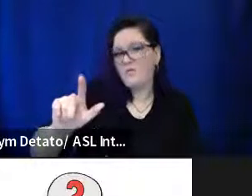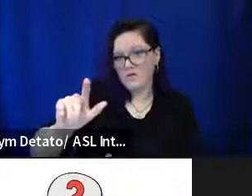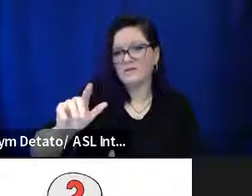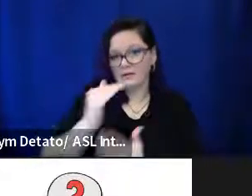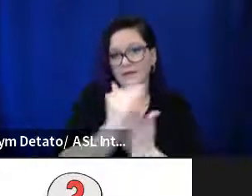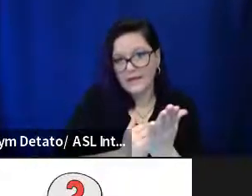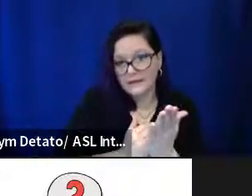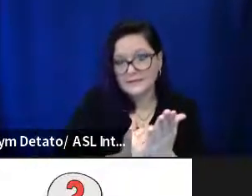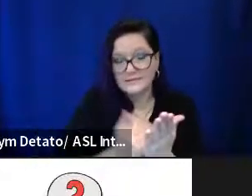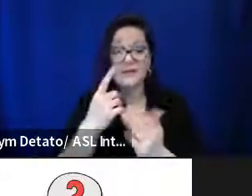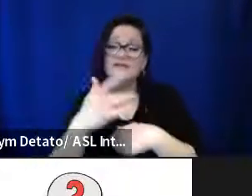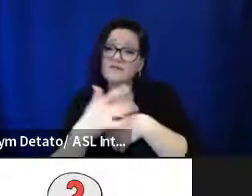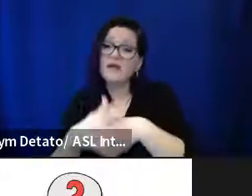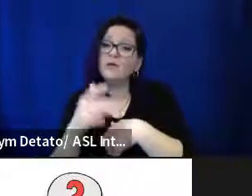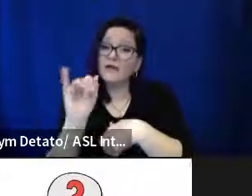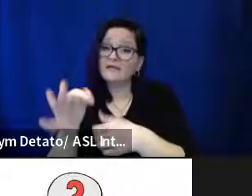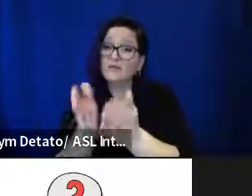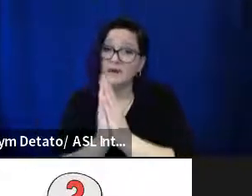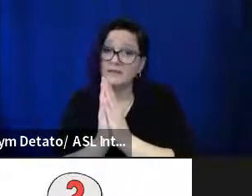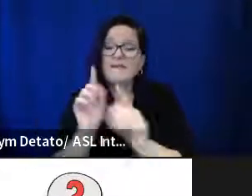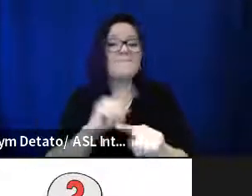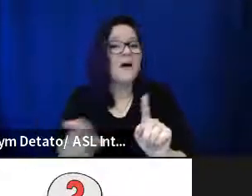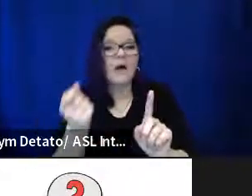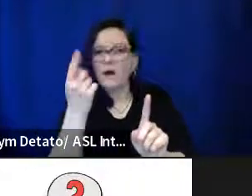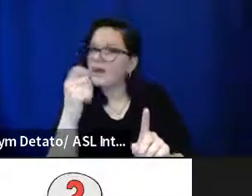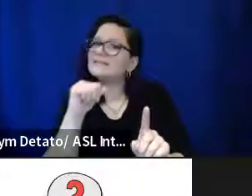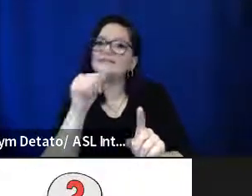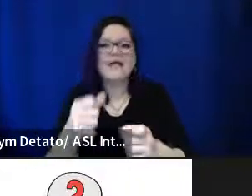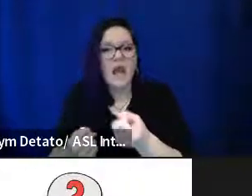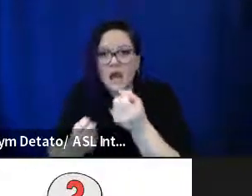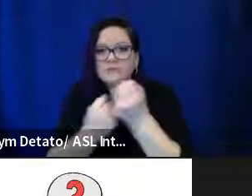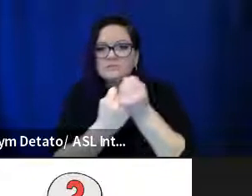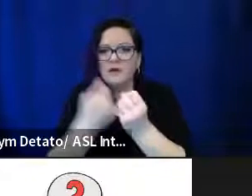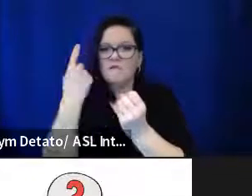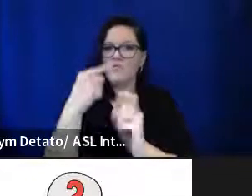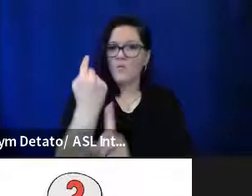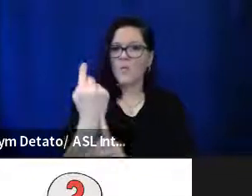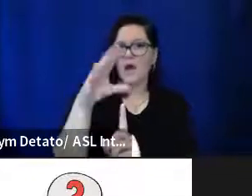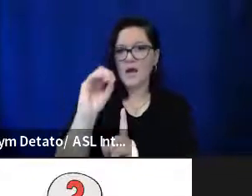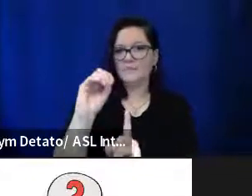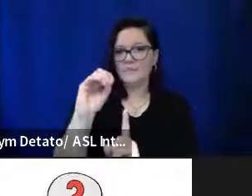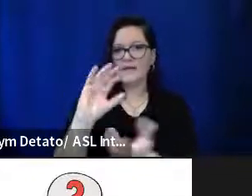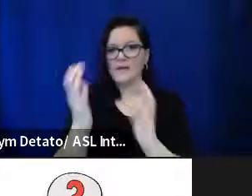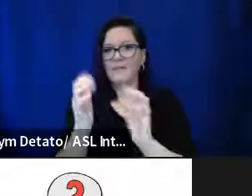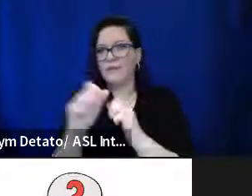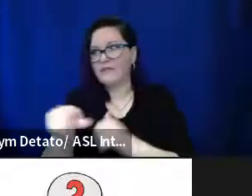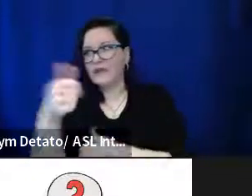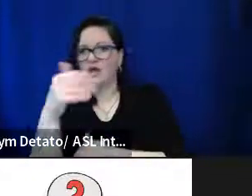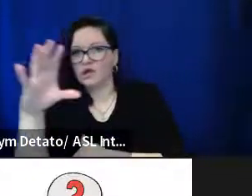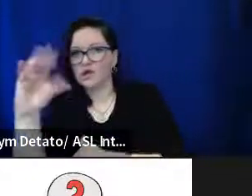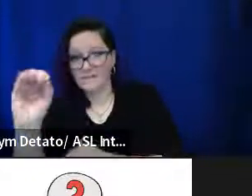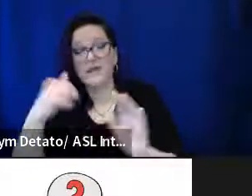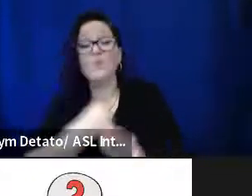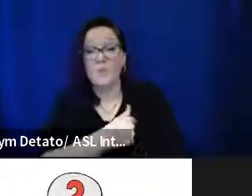and this is available on request, but this is certainly not an endorsement of one company over another. And we do advise you to do your